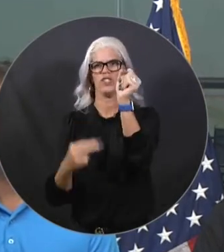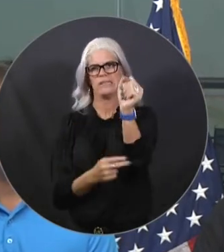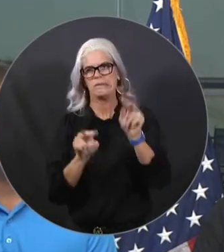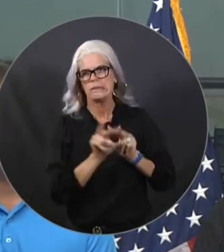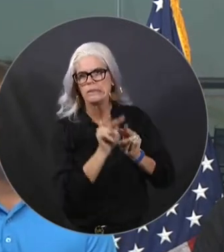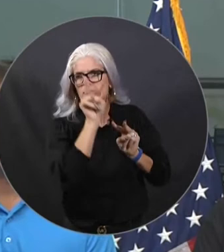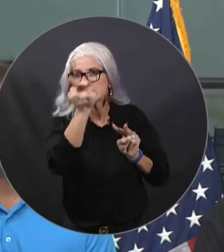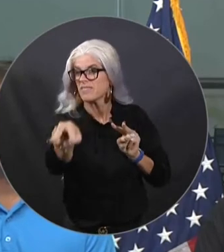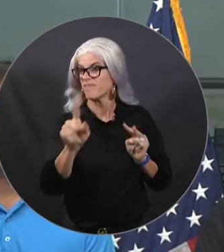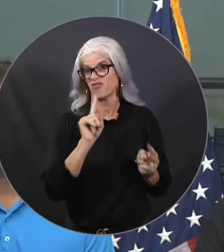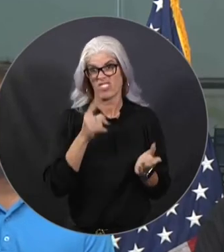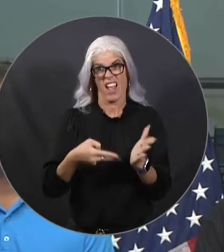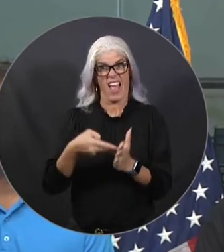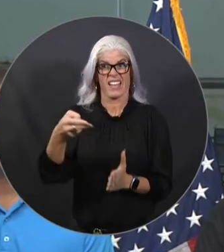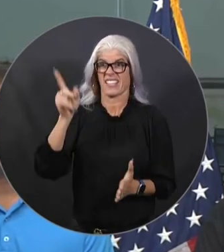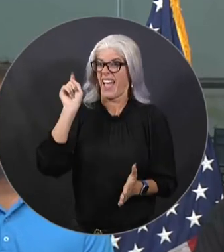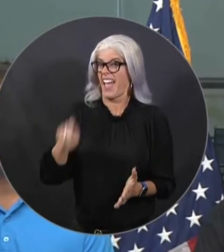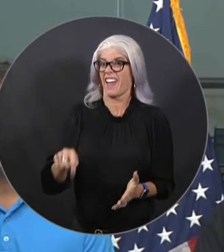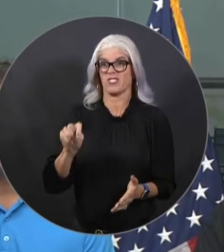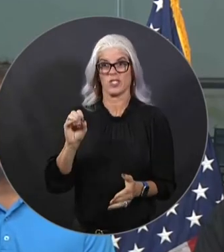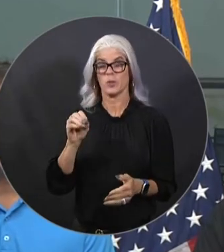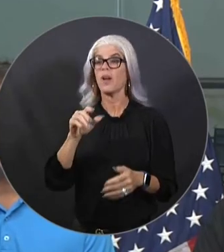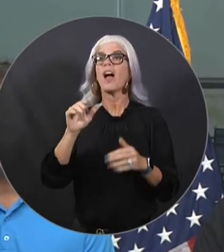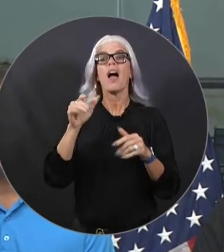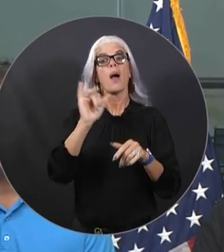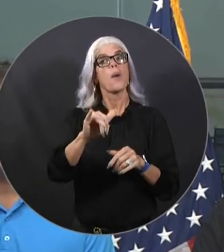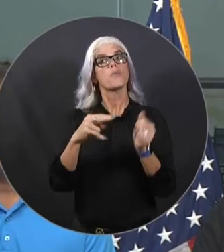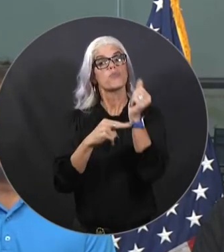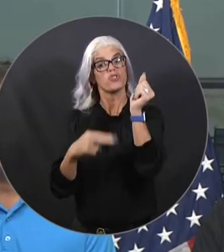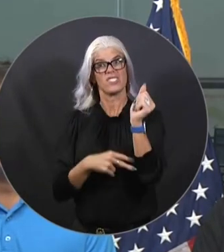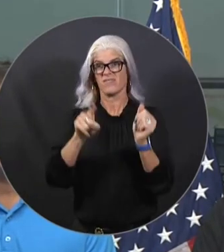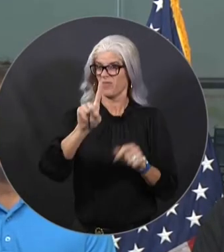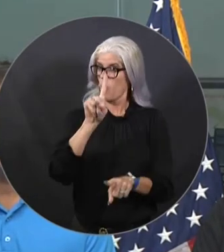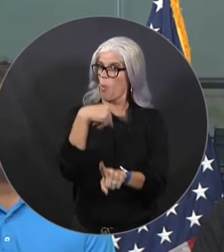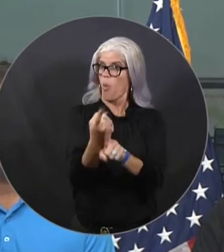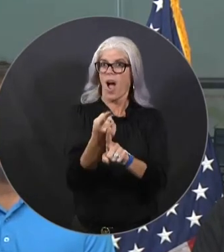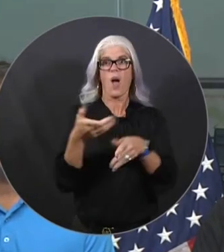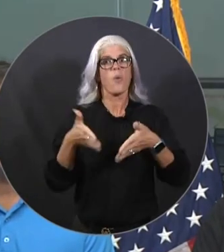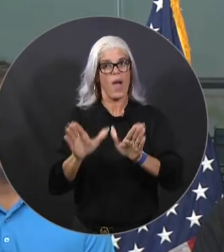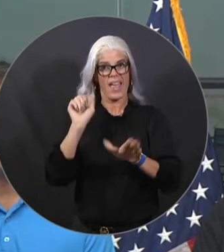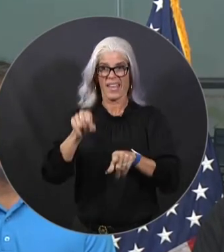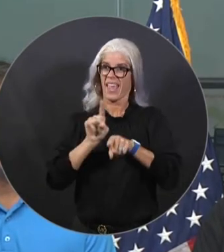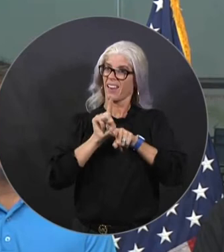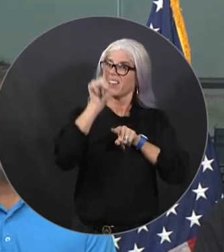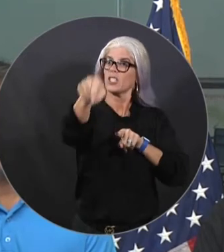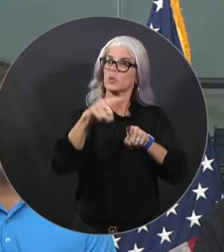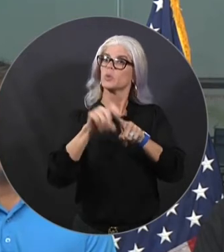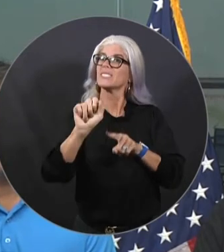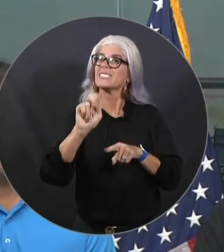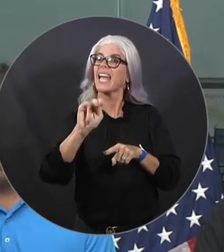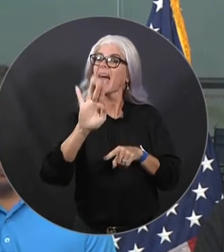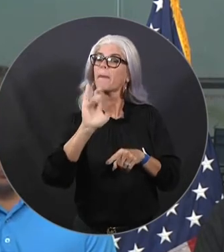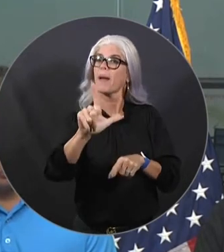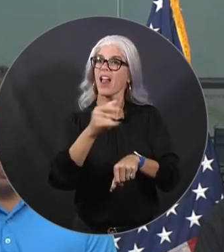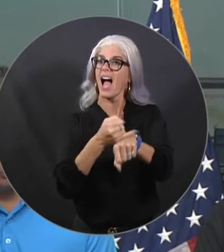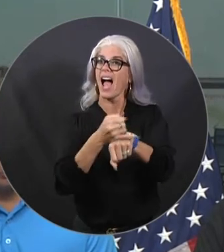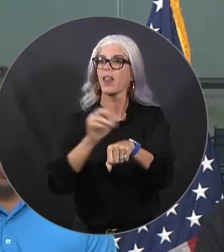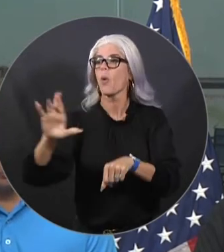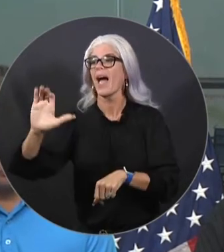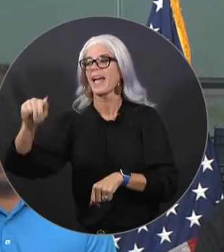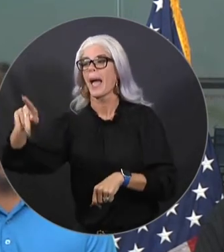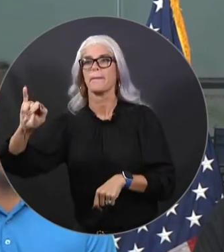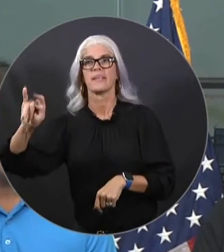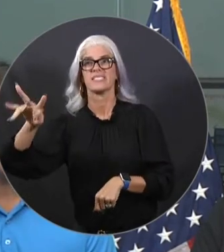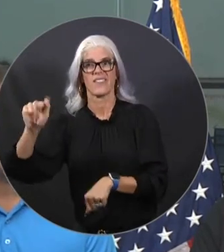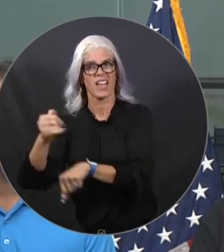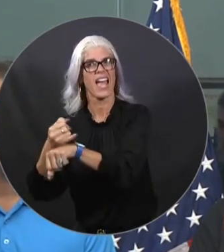Sanibel and Captiva Island. So the operations to help people there have been mostly by air. And all